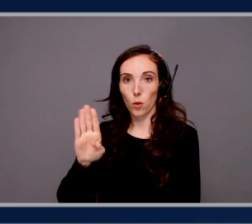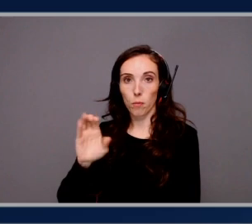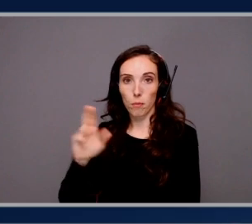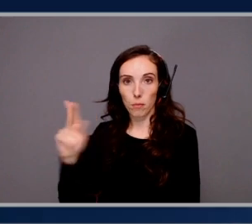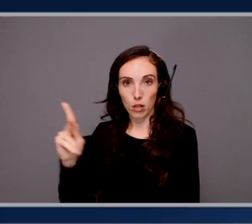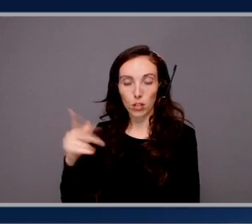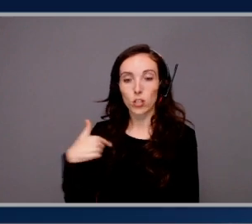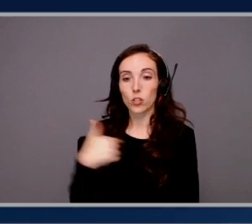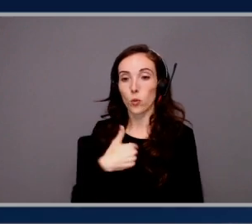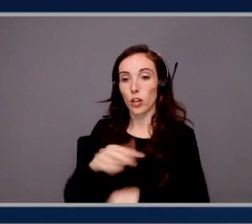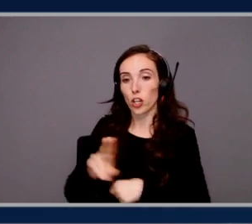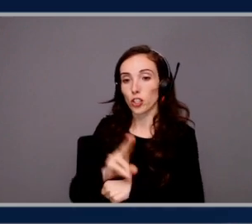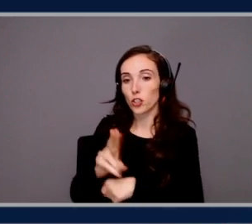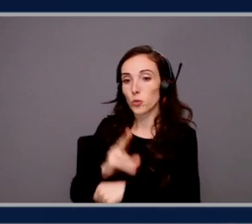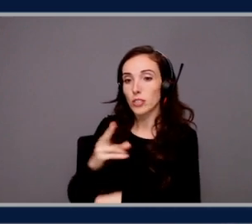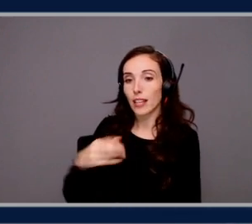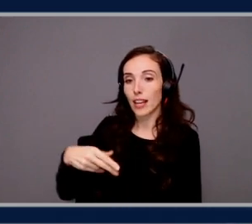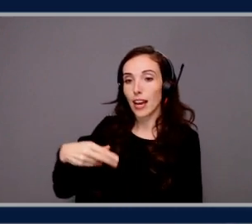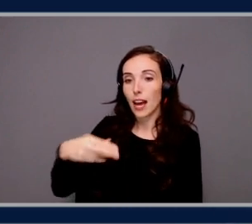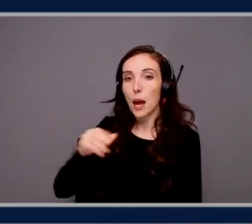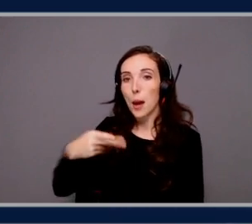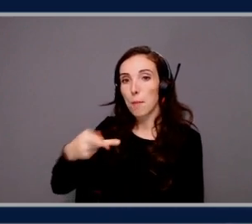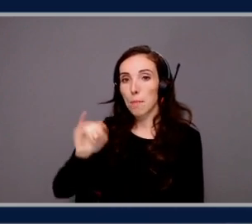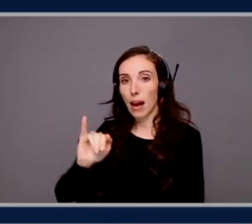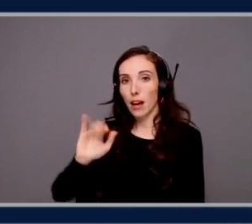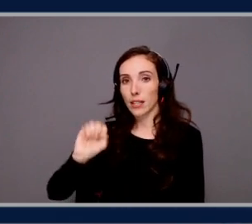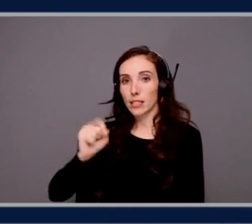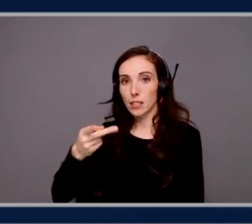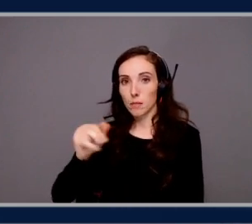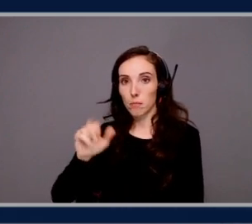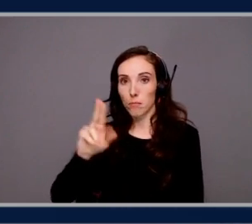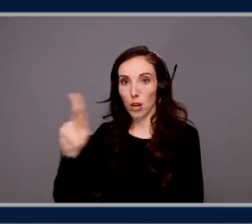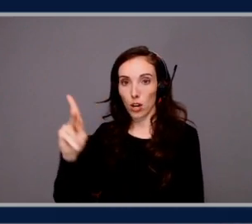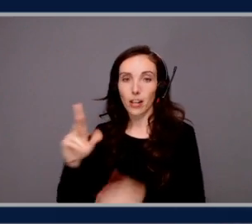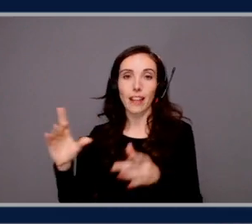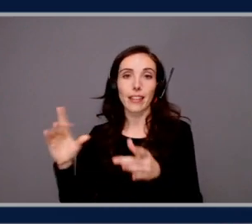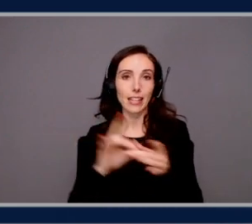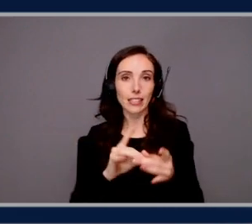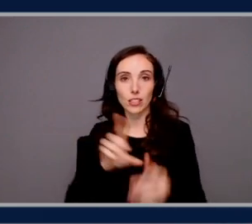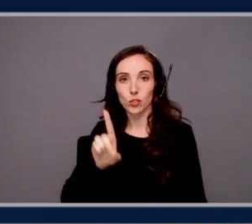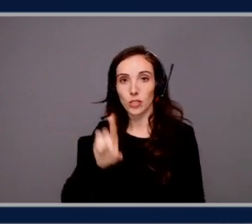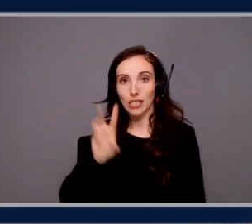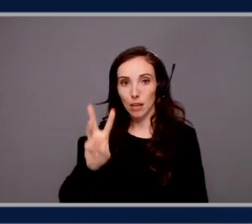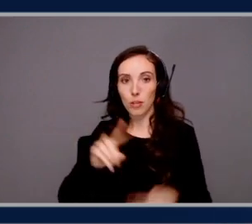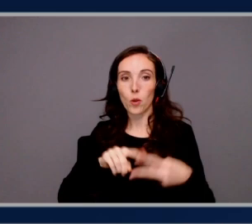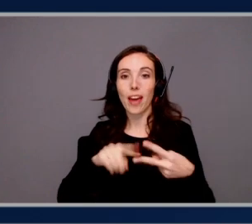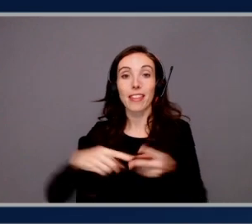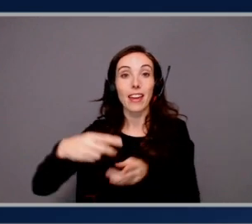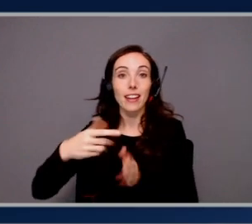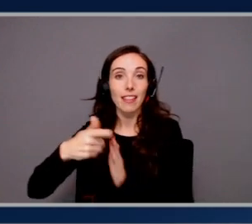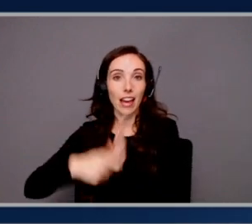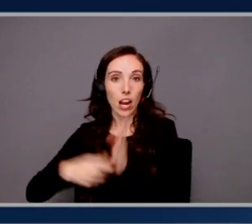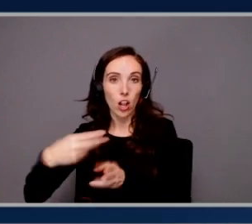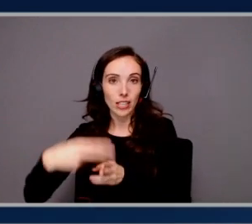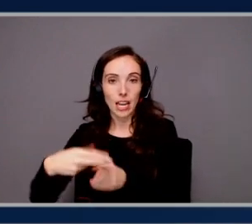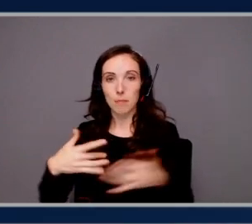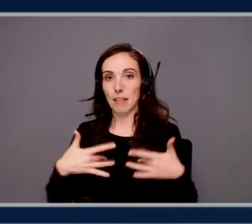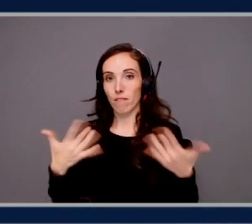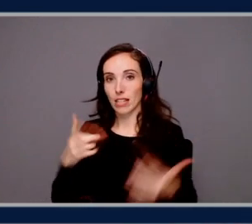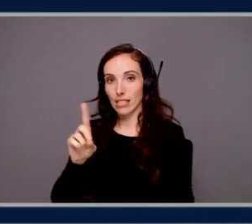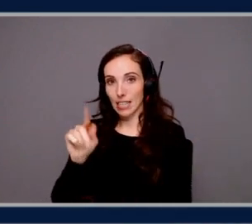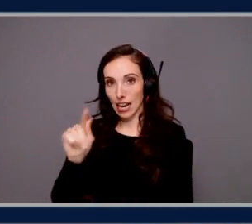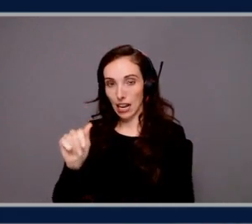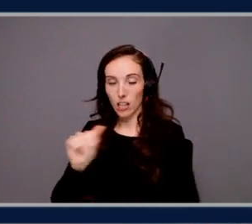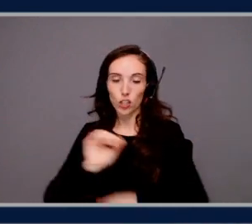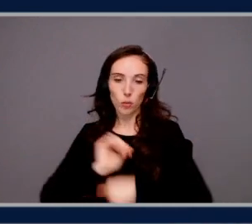PySpark, connecting to the catalog, which is DW, Right. and the catalog name is events data. Okay. So first we are establishing the